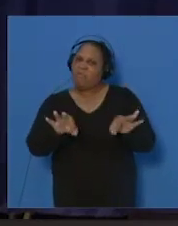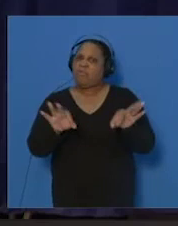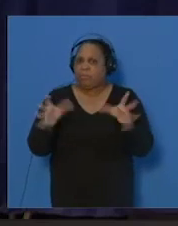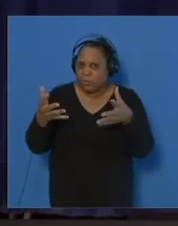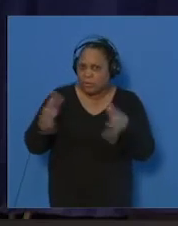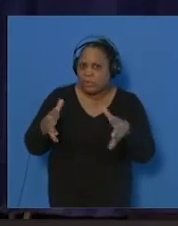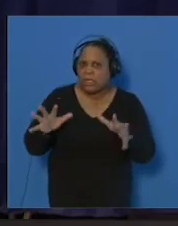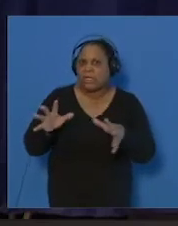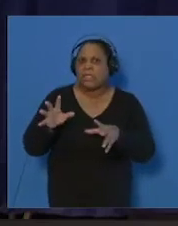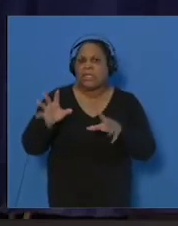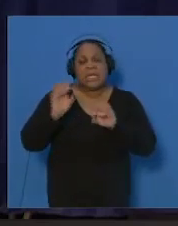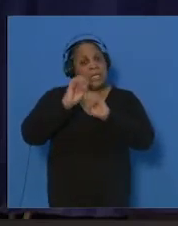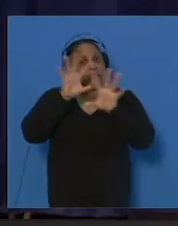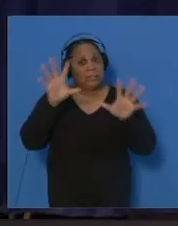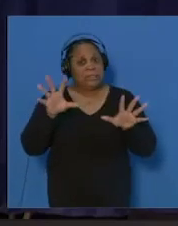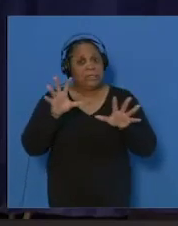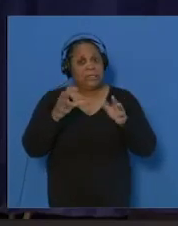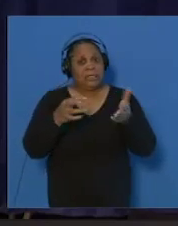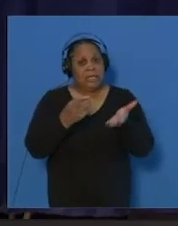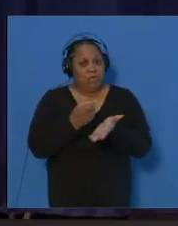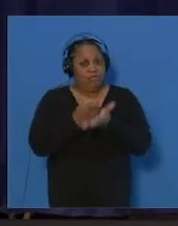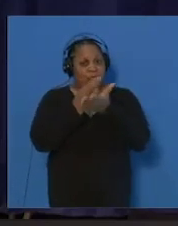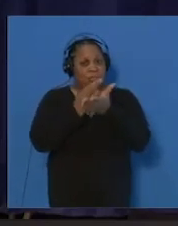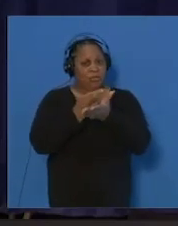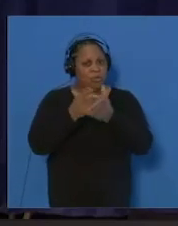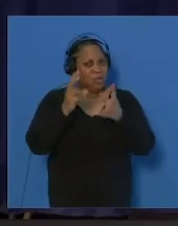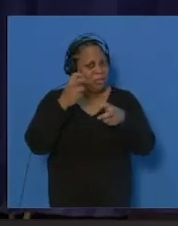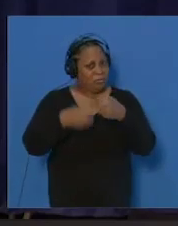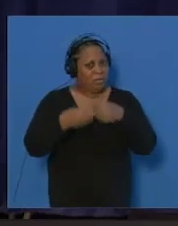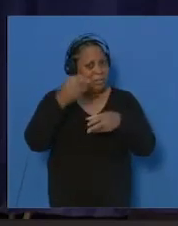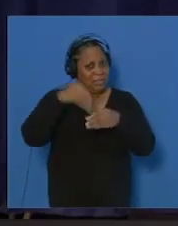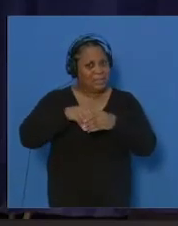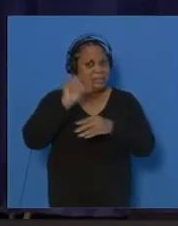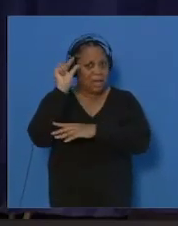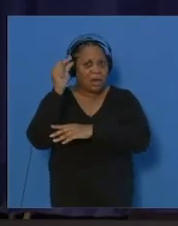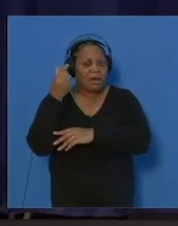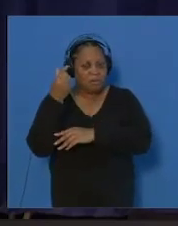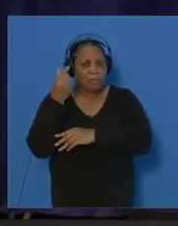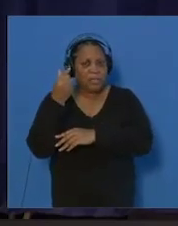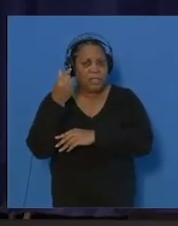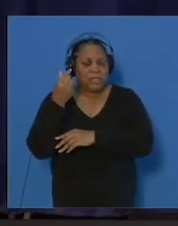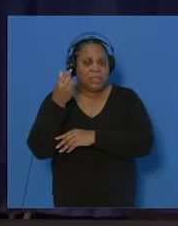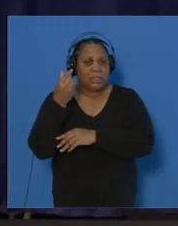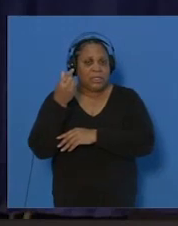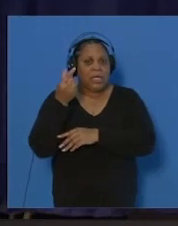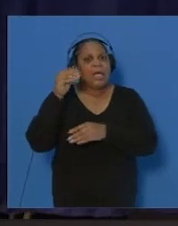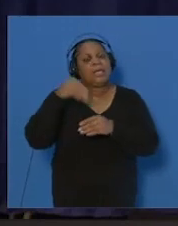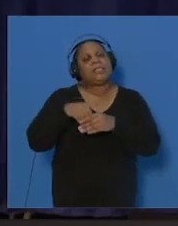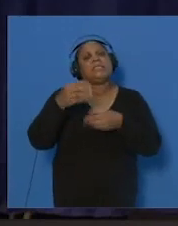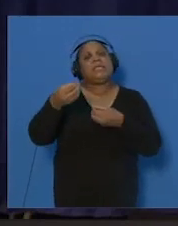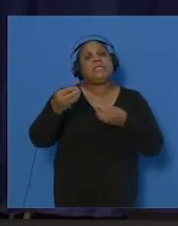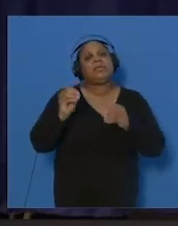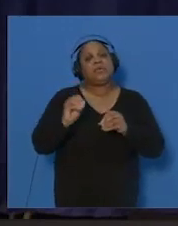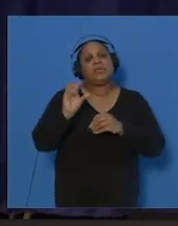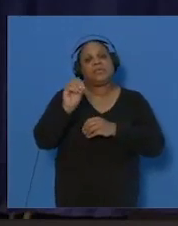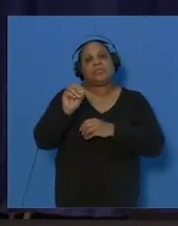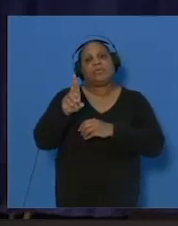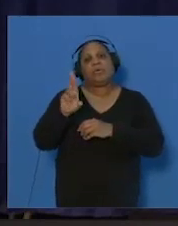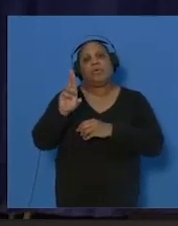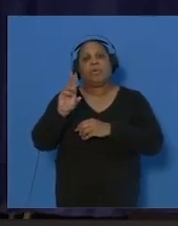clearly a resource issue inside of government, and there's clearly a resourcing issue inside the Office of the Auditor